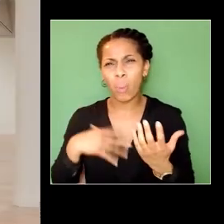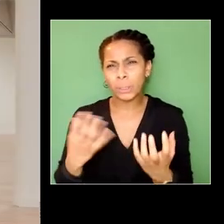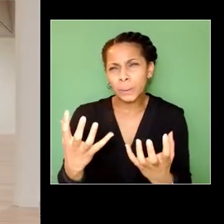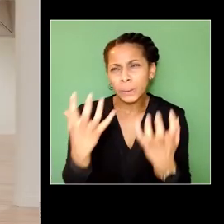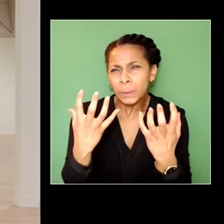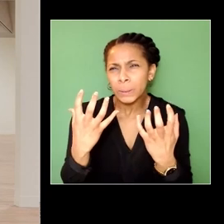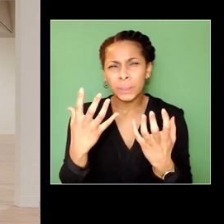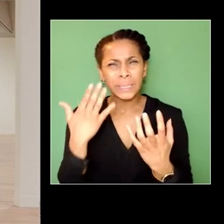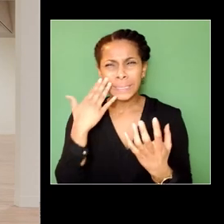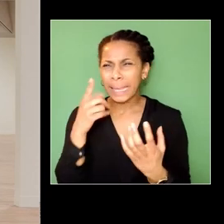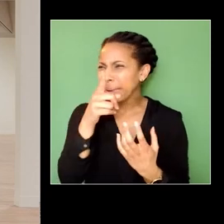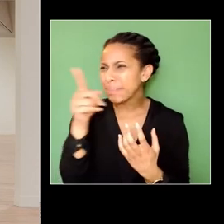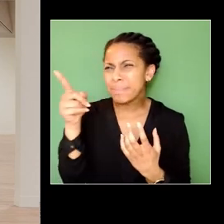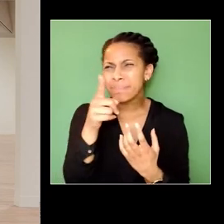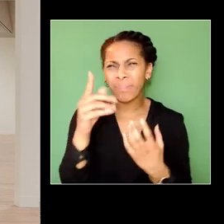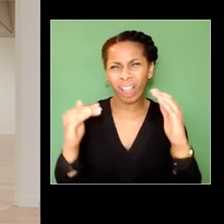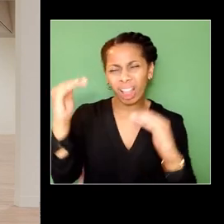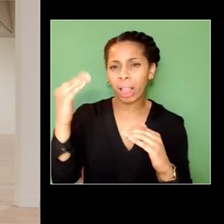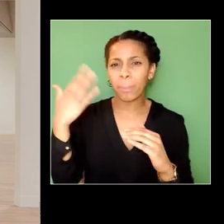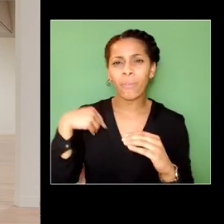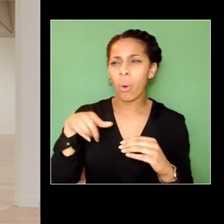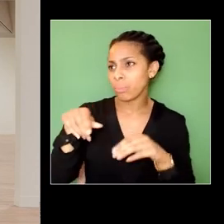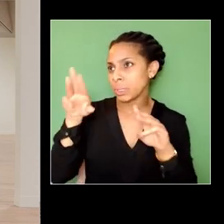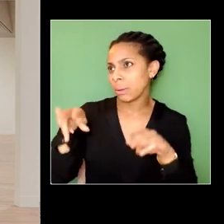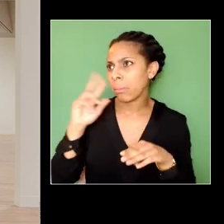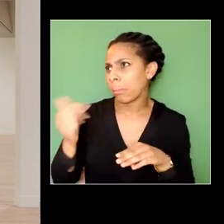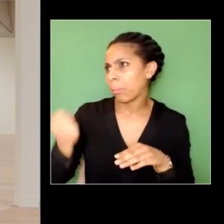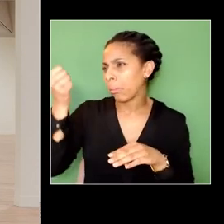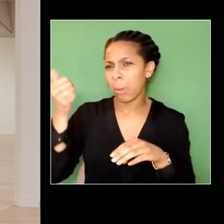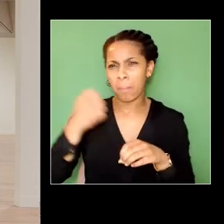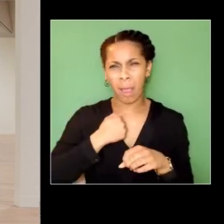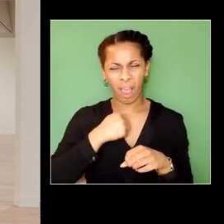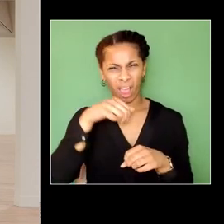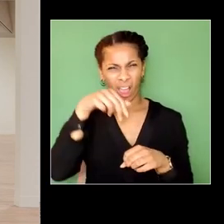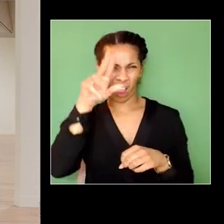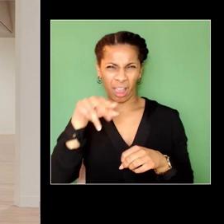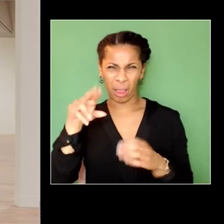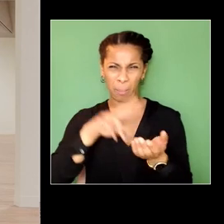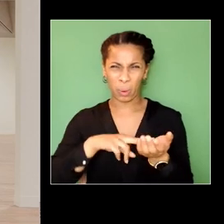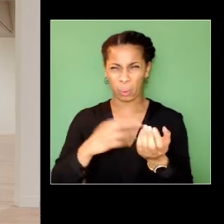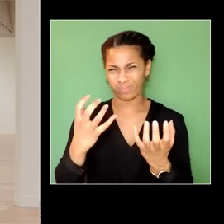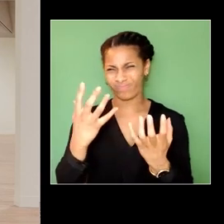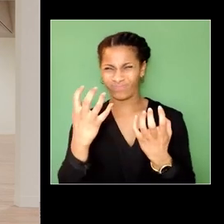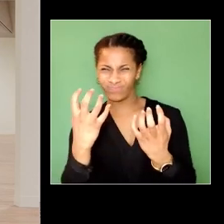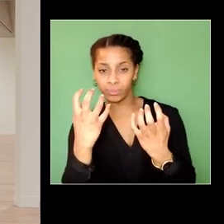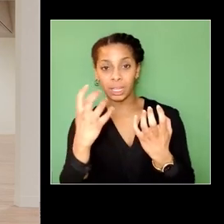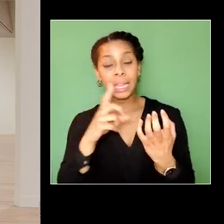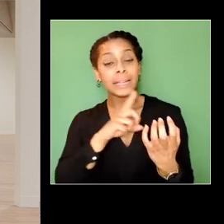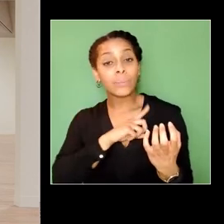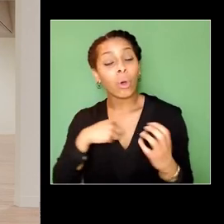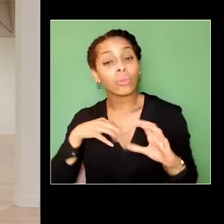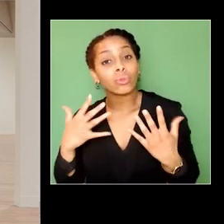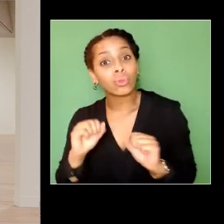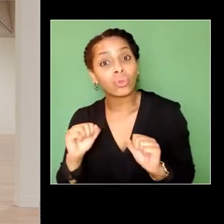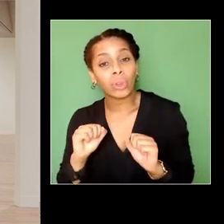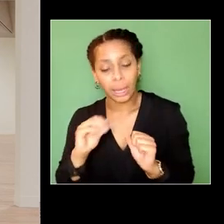whatever painting you've looked at in a museum. It's not doing the same thing here. And it's simply because you haven't built the relationships within that